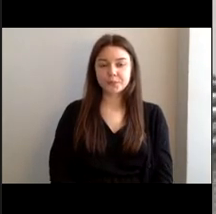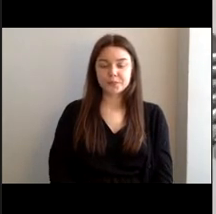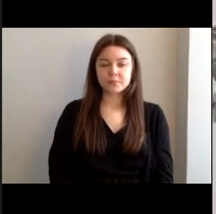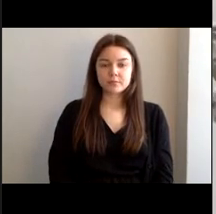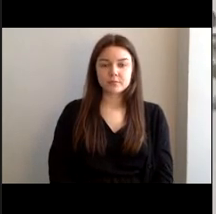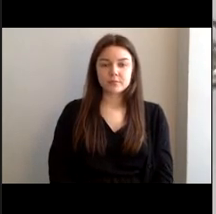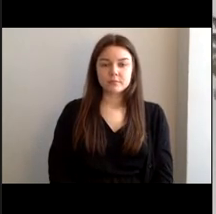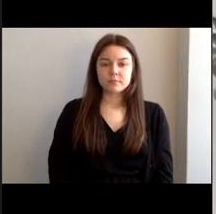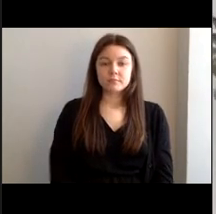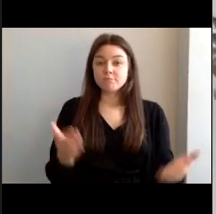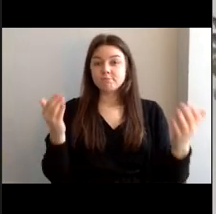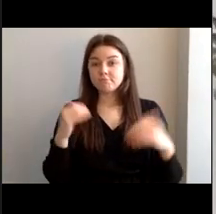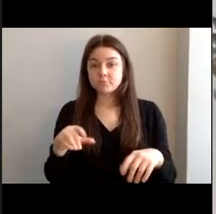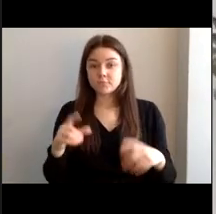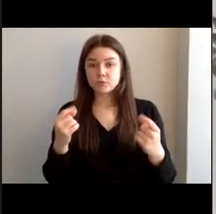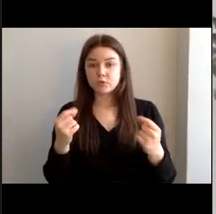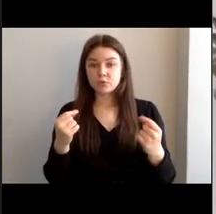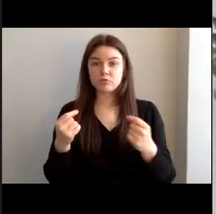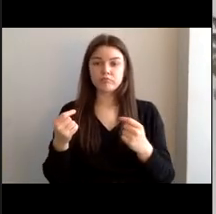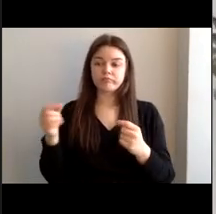all the shrimp into